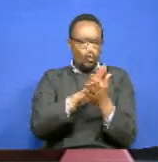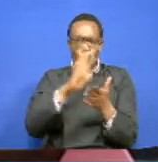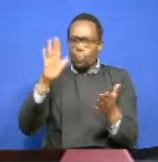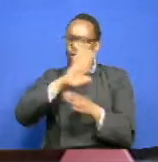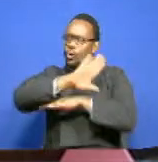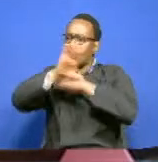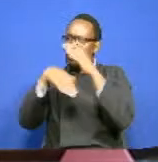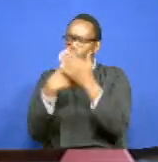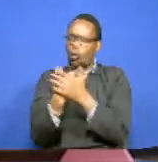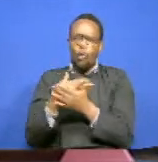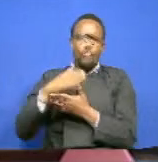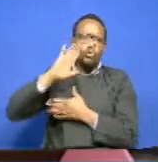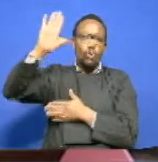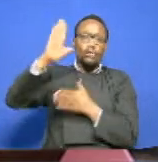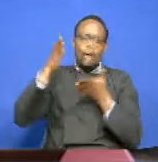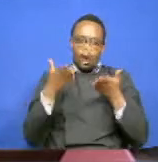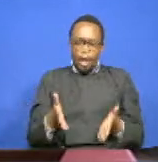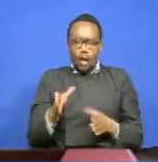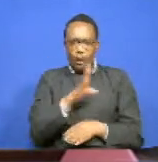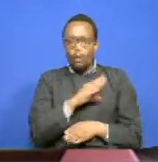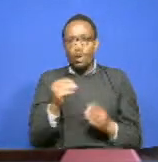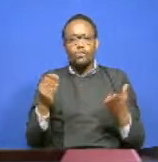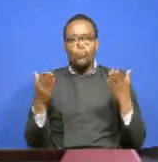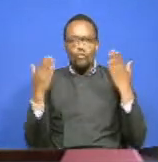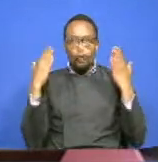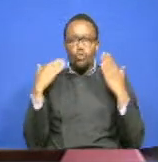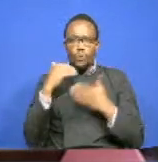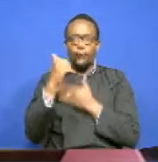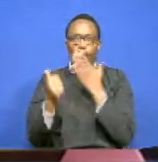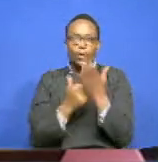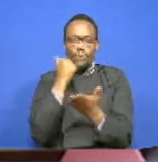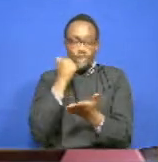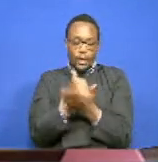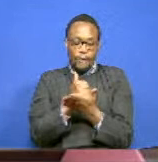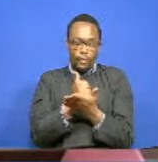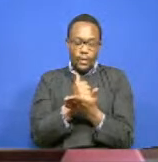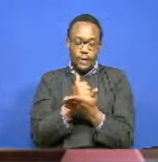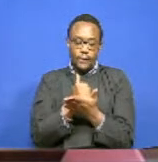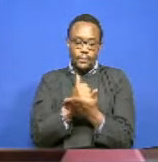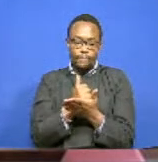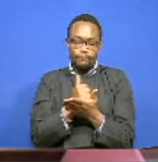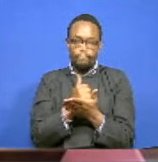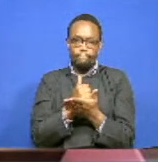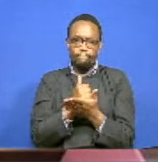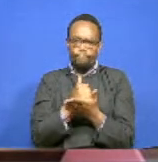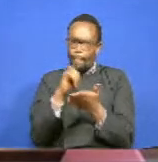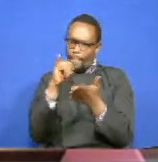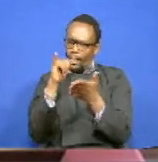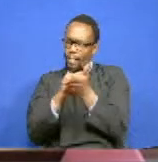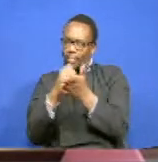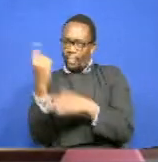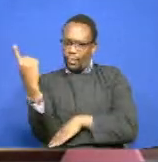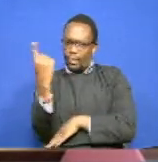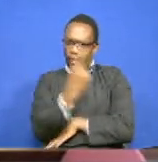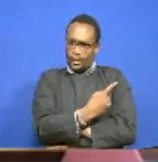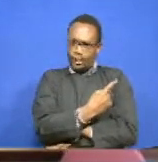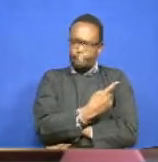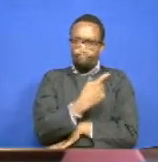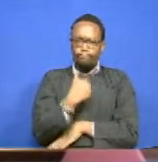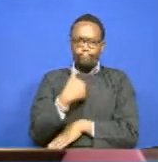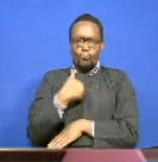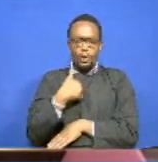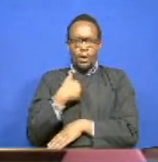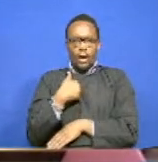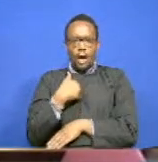yours, now and forever. Amen. And in that day, there shall be a root